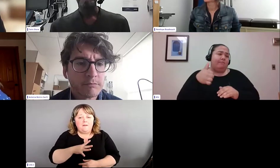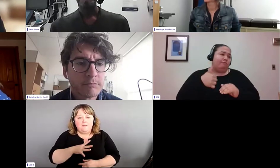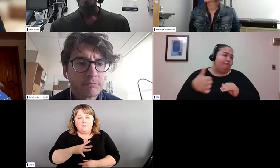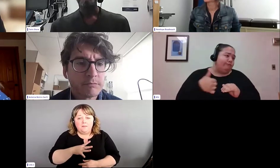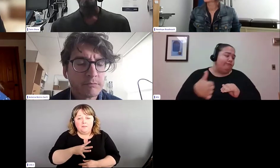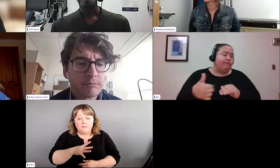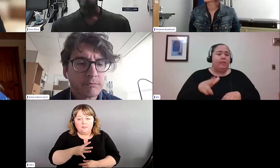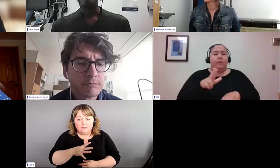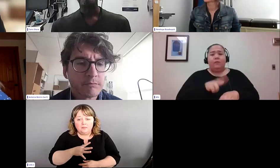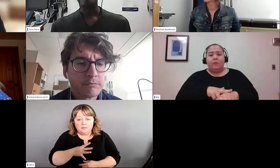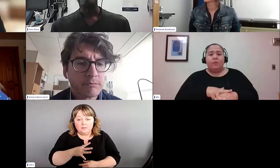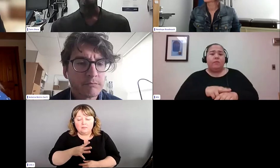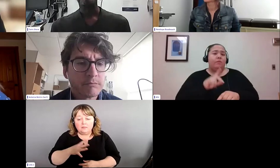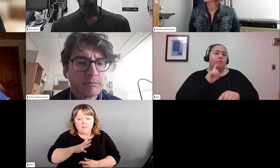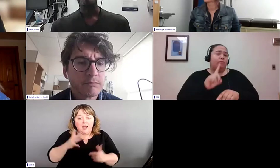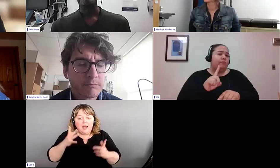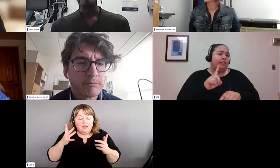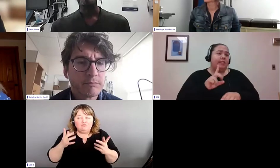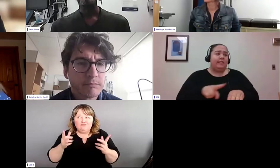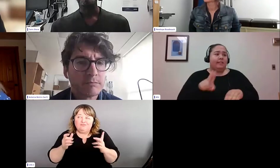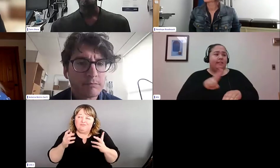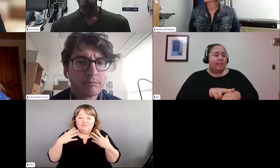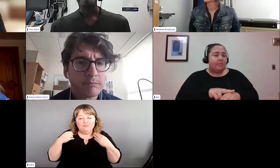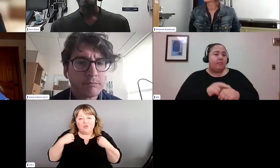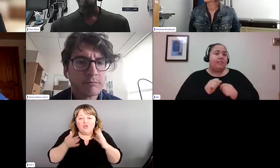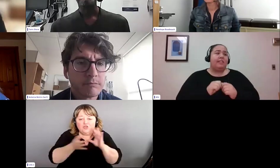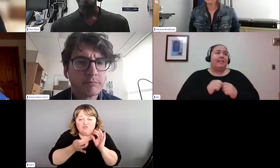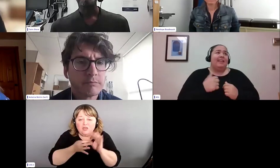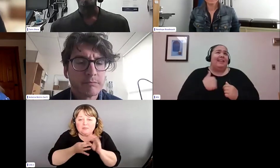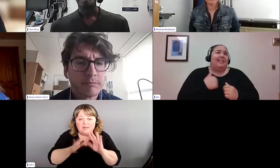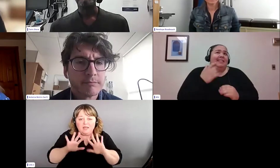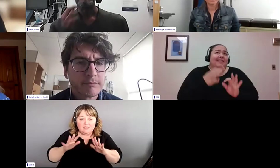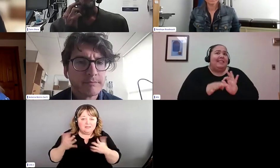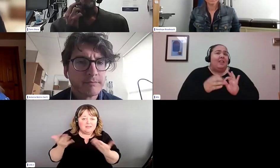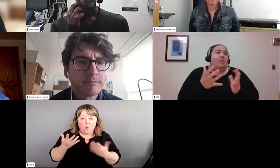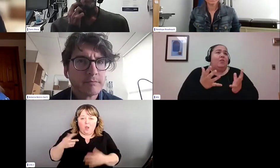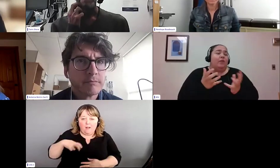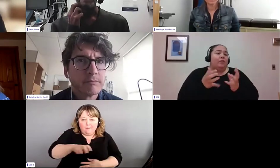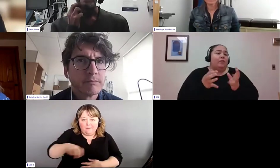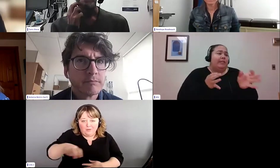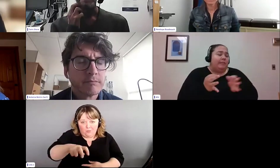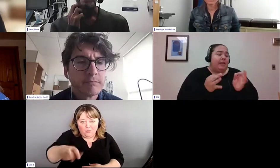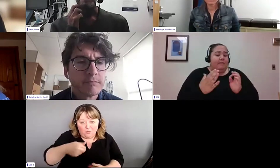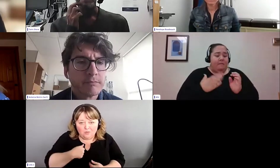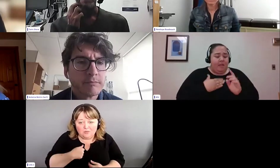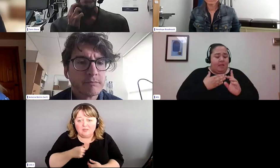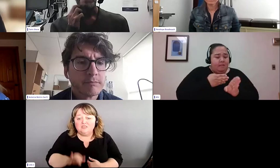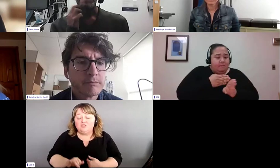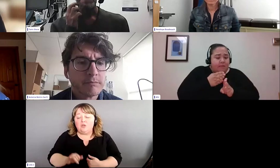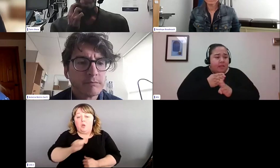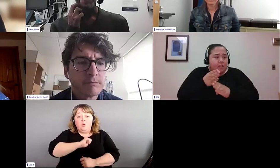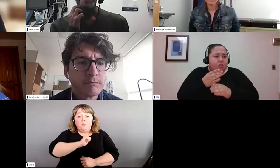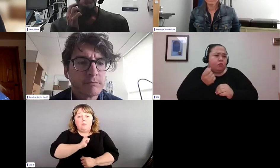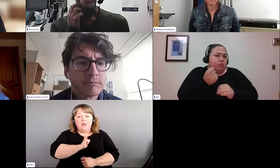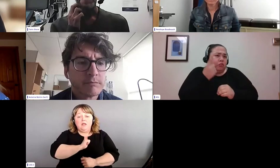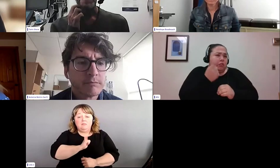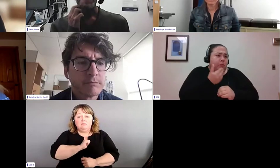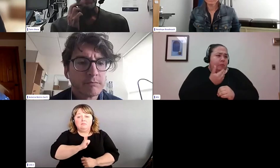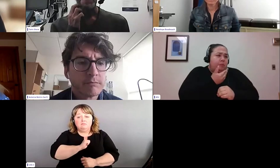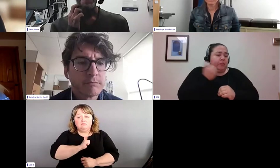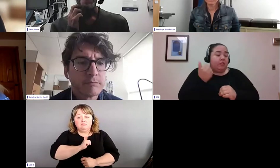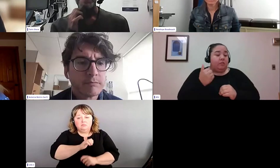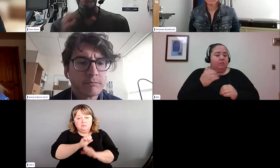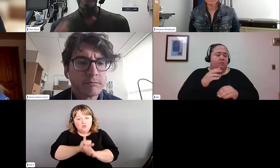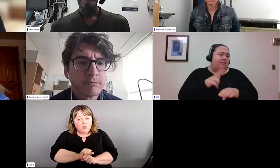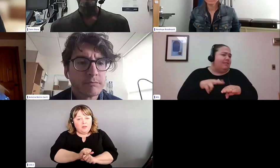very naturally, I simply want to explain my pathway so that we can understand a little better. Very naturally, I